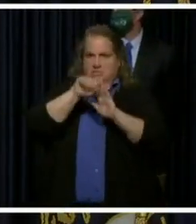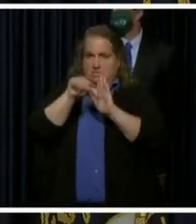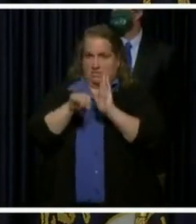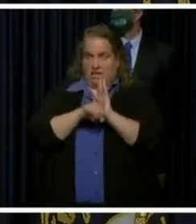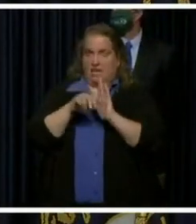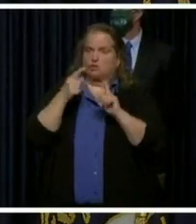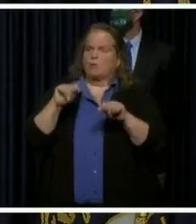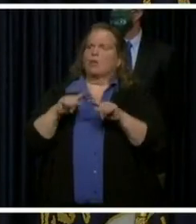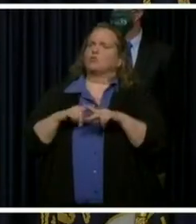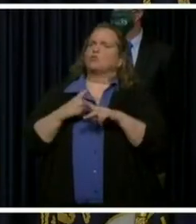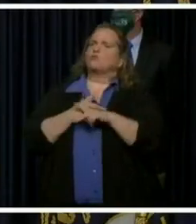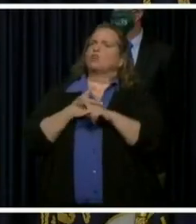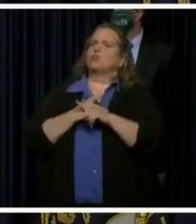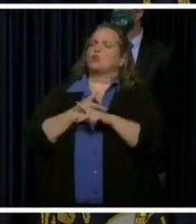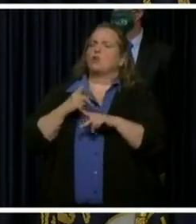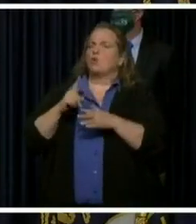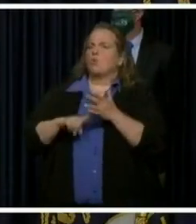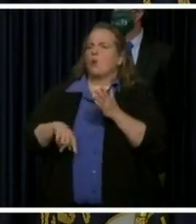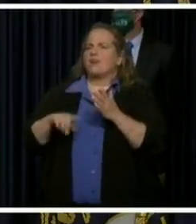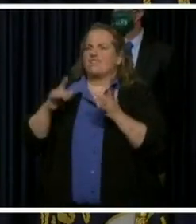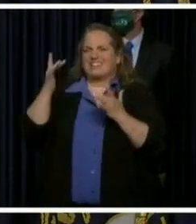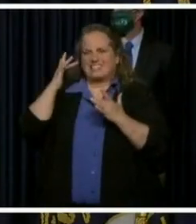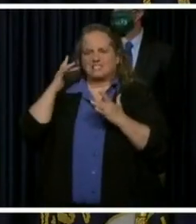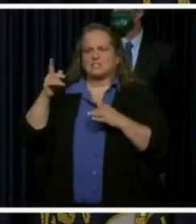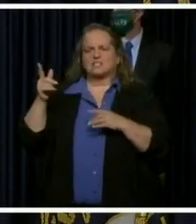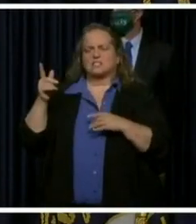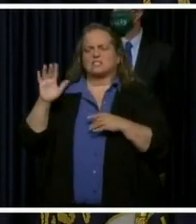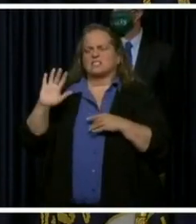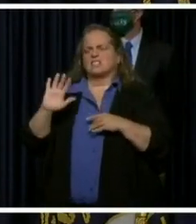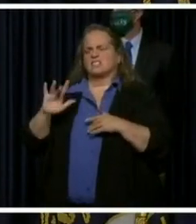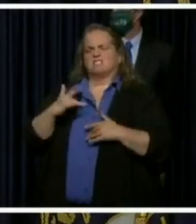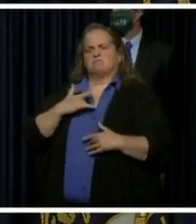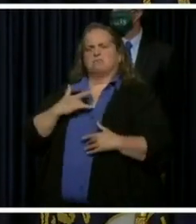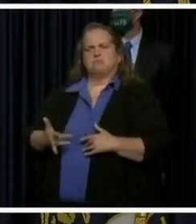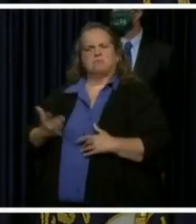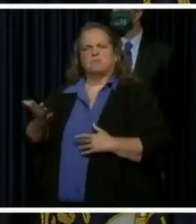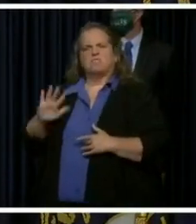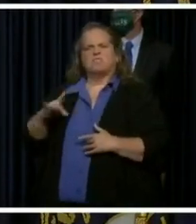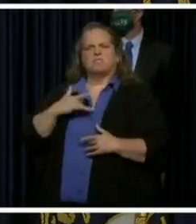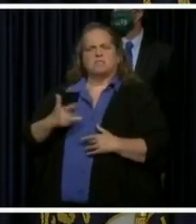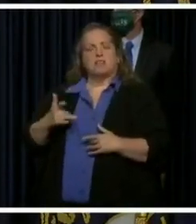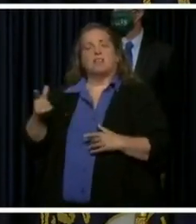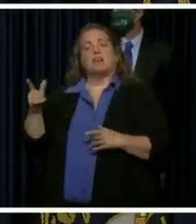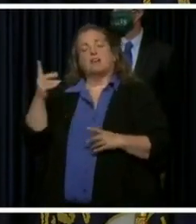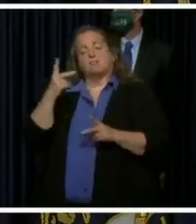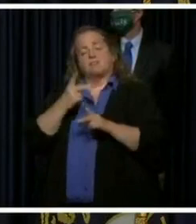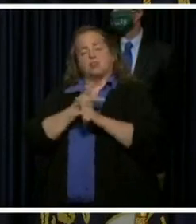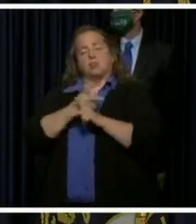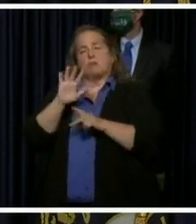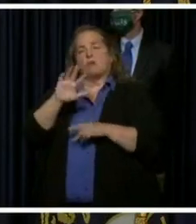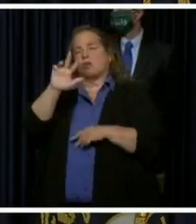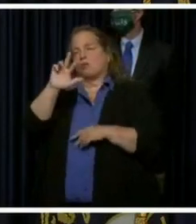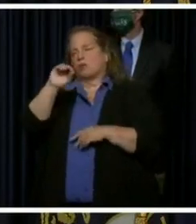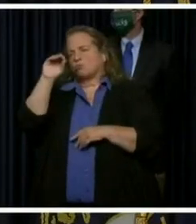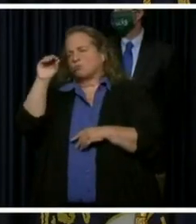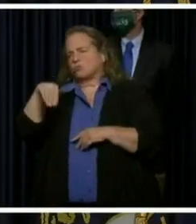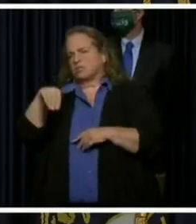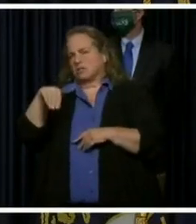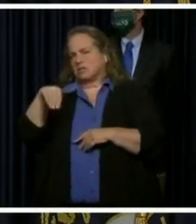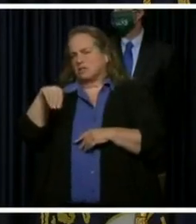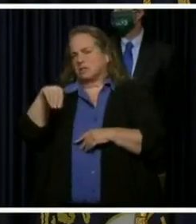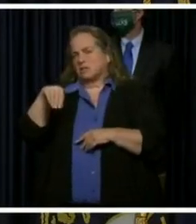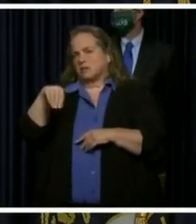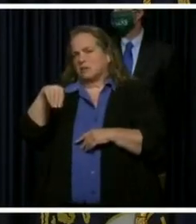and tried to figure out what the disease, what they call prevalence, was, and they estimated it was probably around 3%, give or take a little